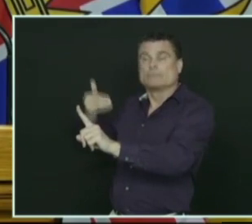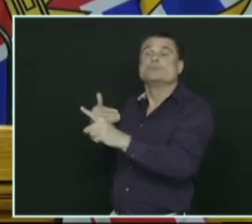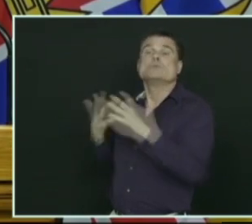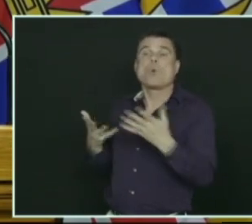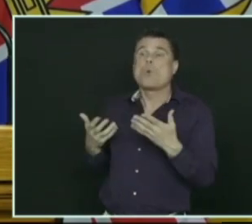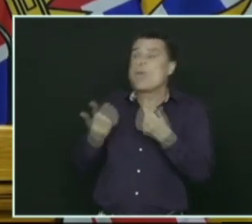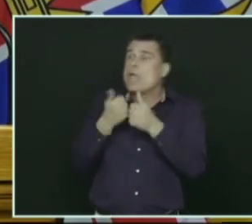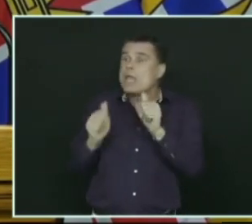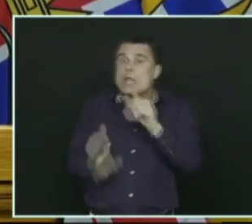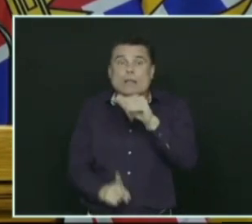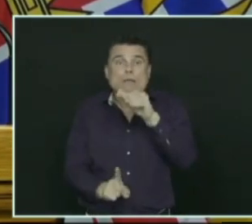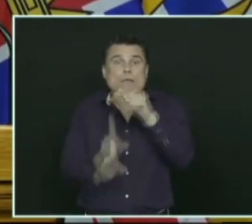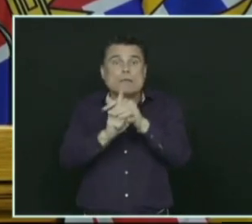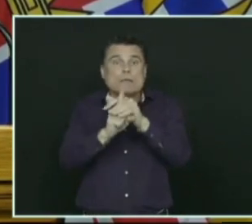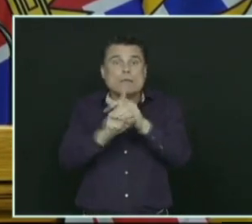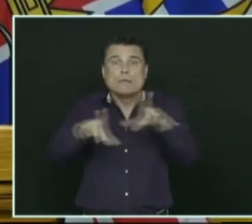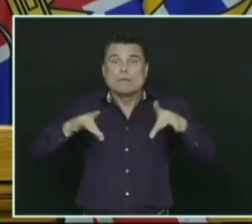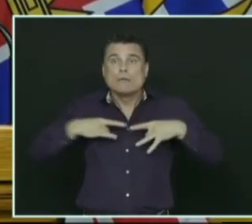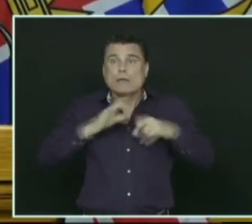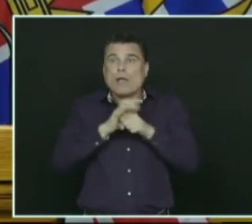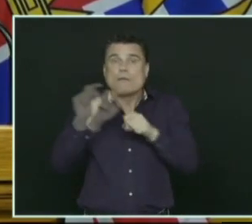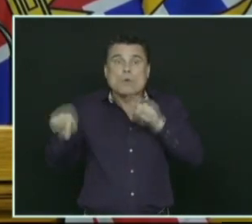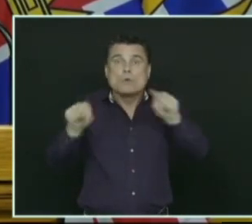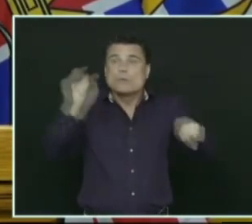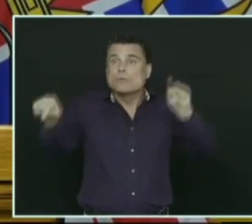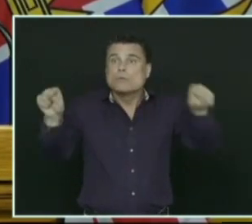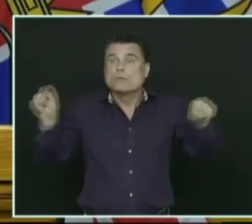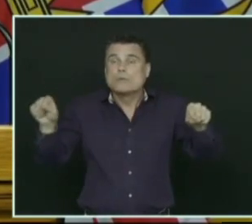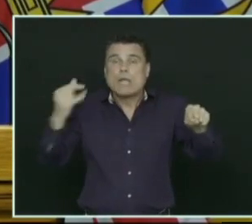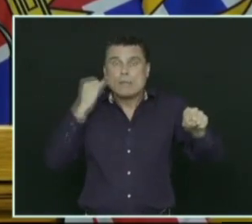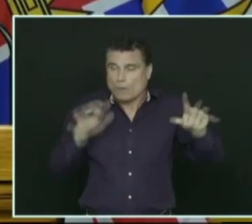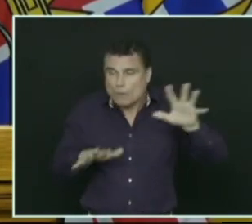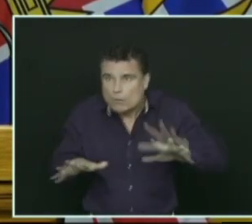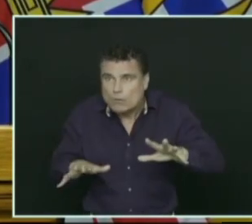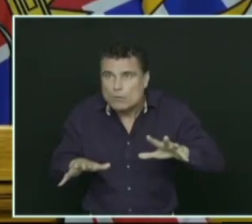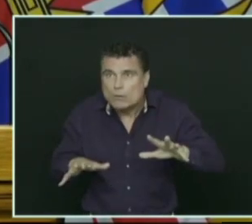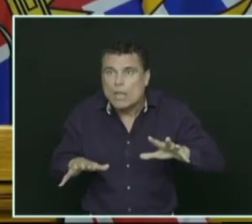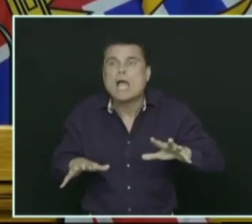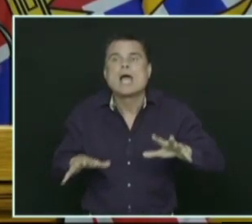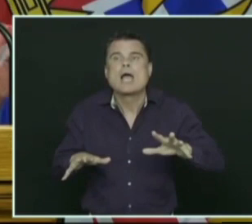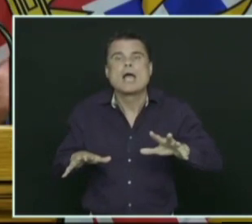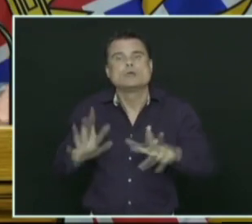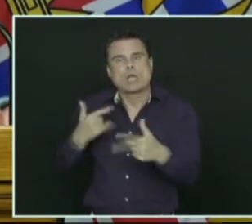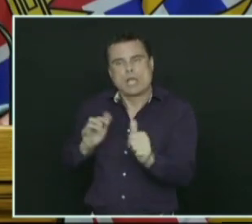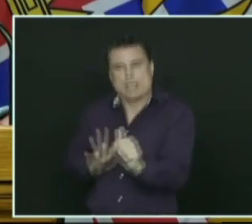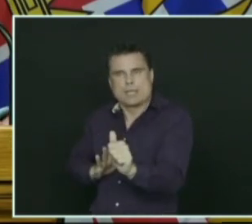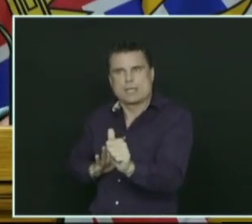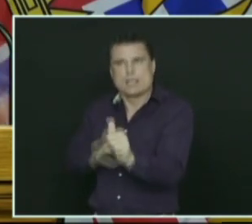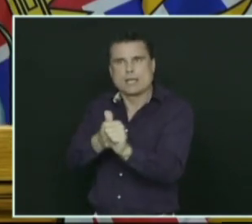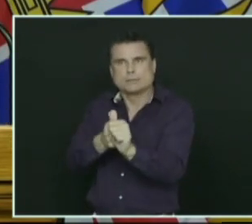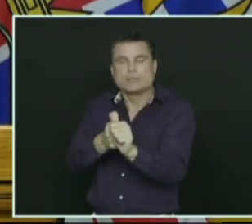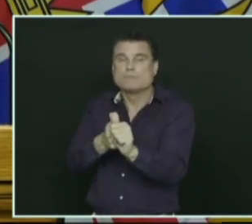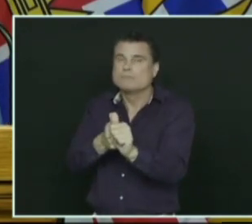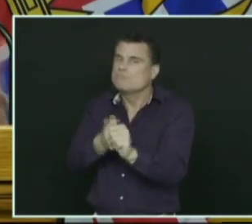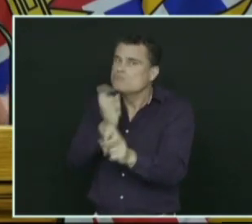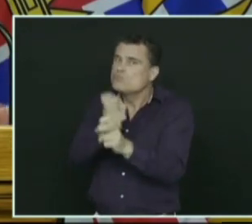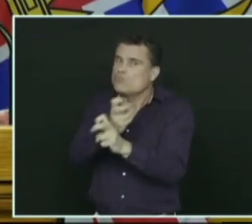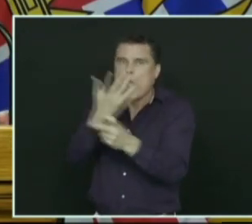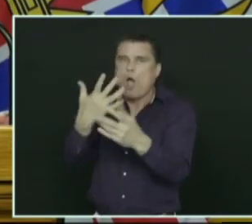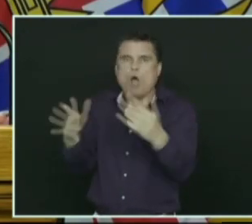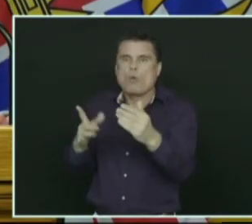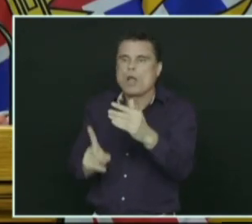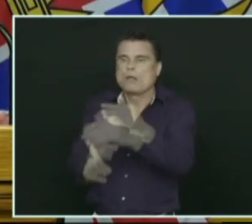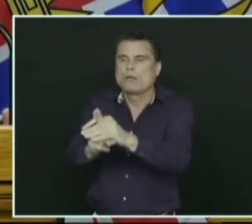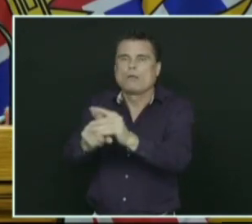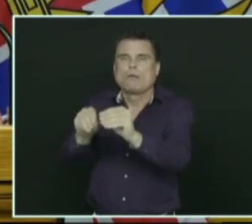even recognizing it in some people, either elderly people who may have very mild symptoms, or young healthy people, most